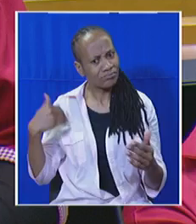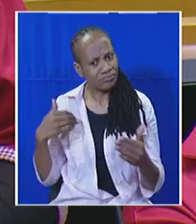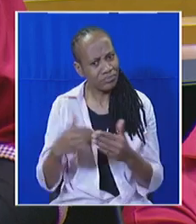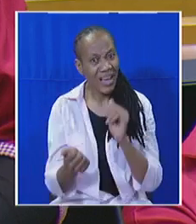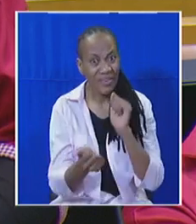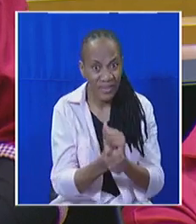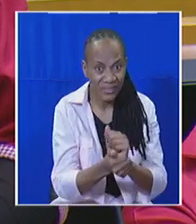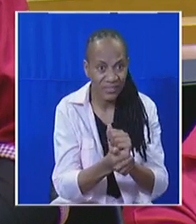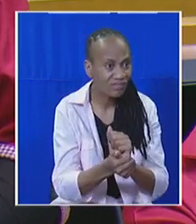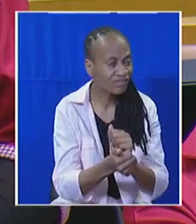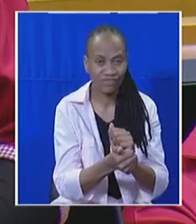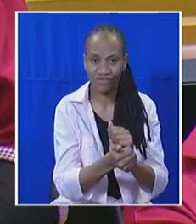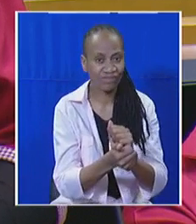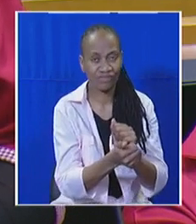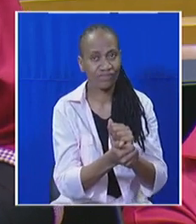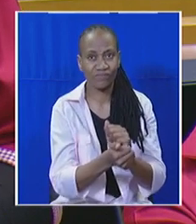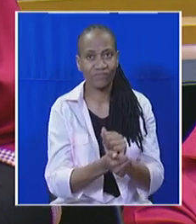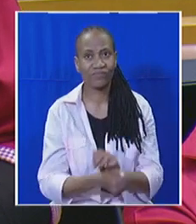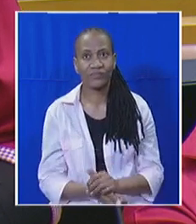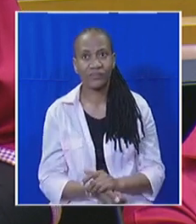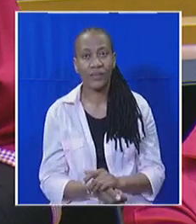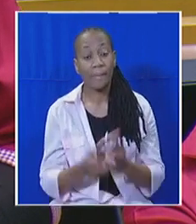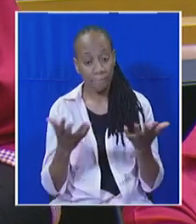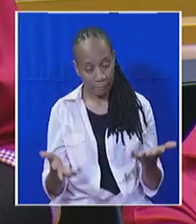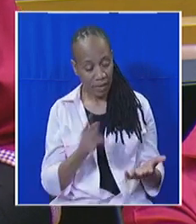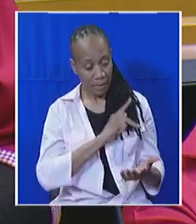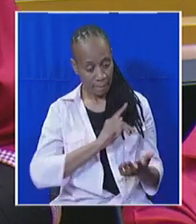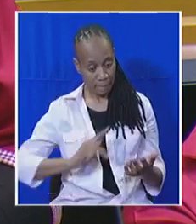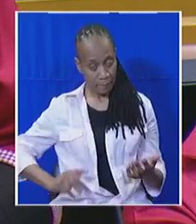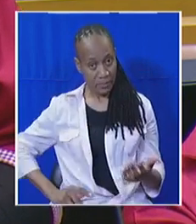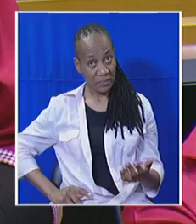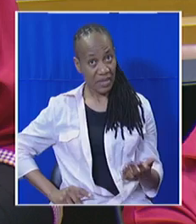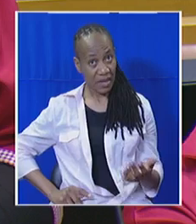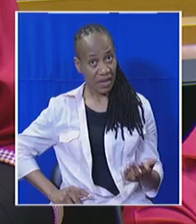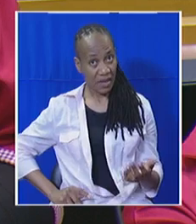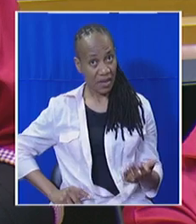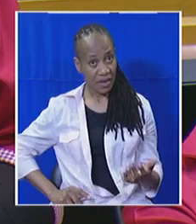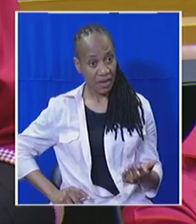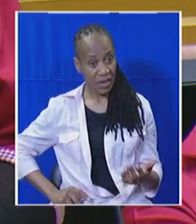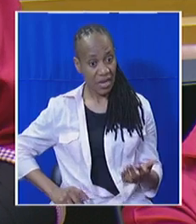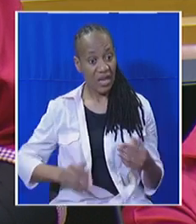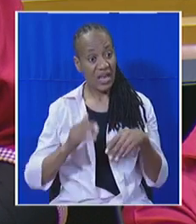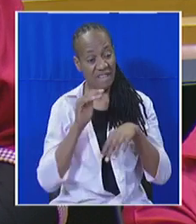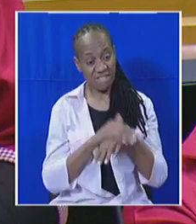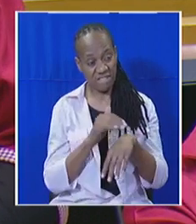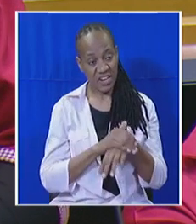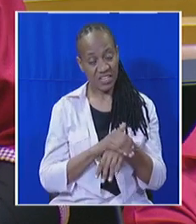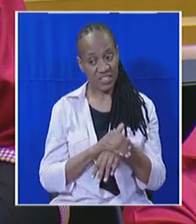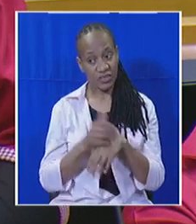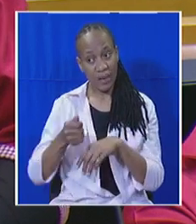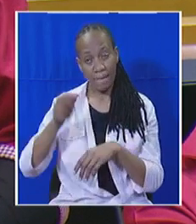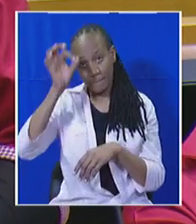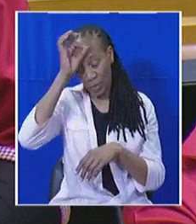made. Recognize that because the Premier treats the police provincial commissioner as his own personal